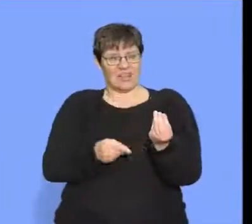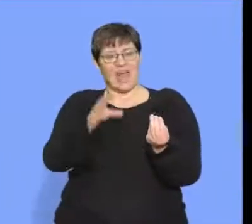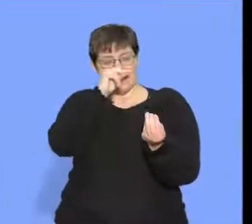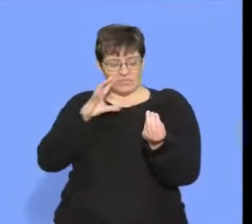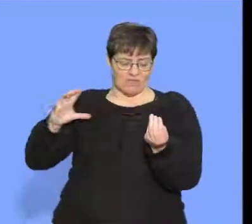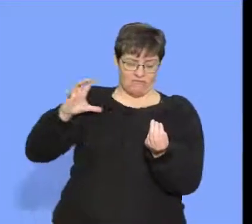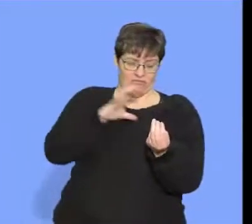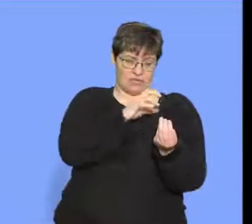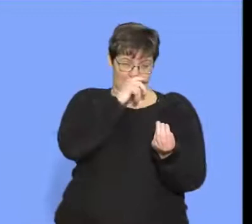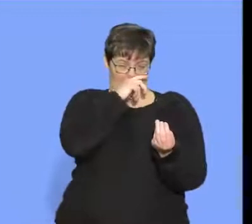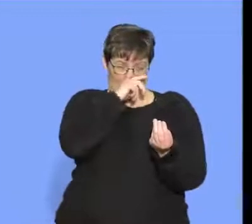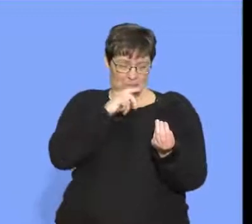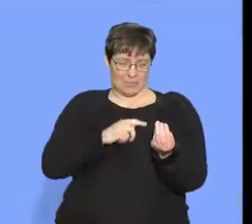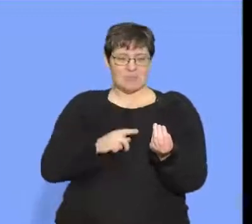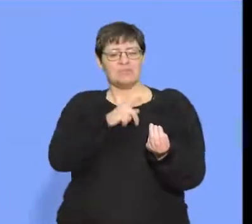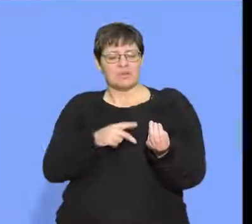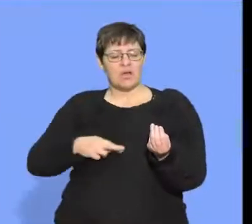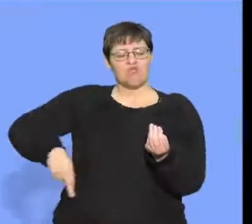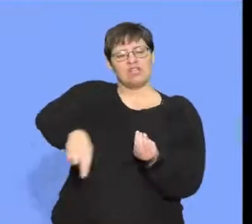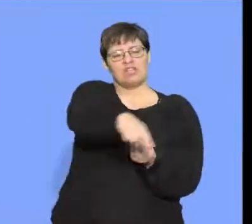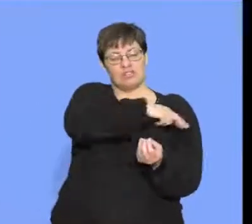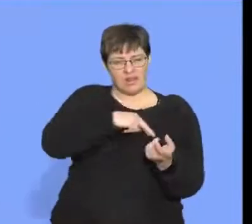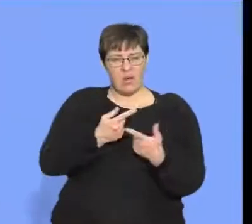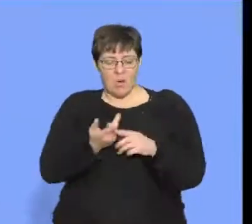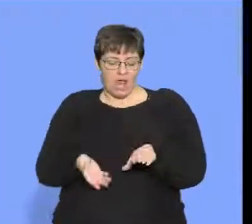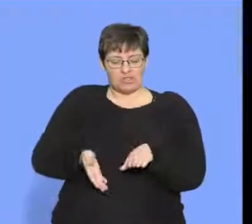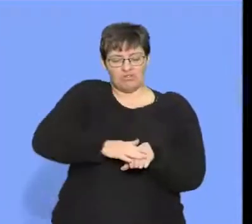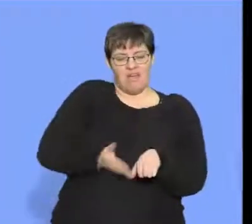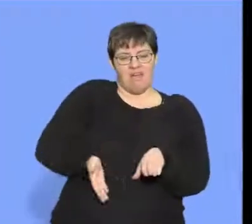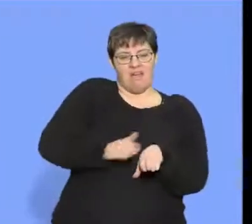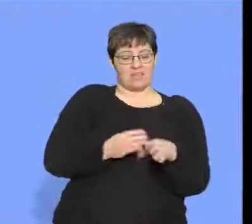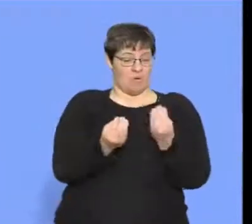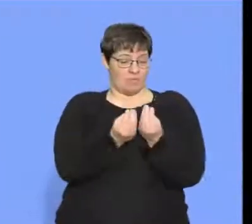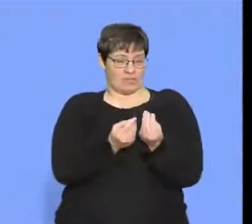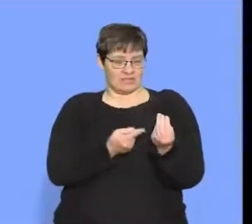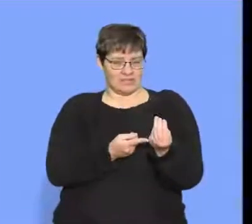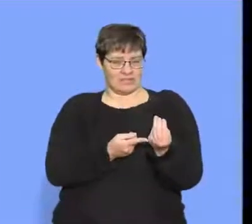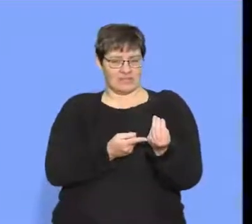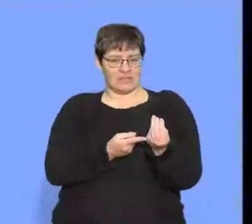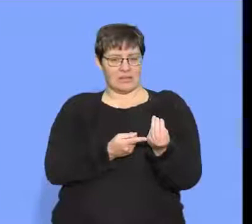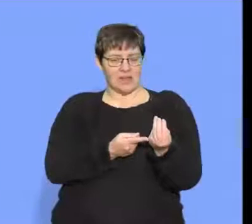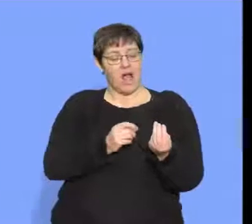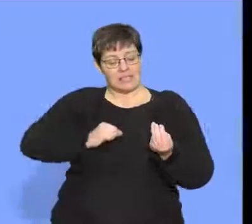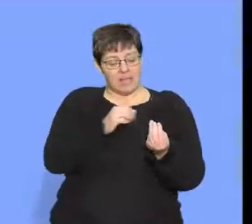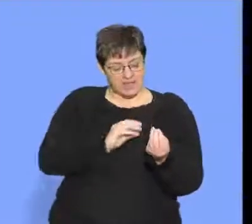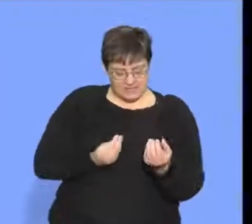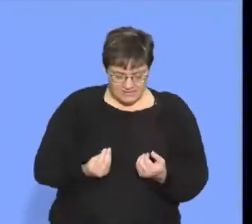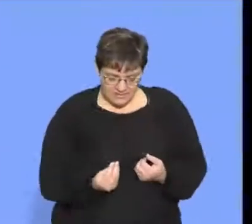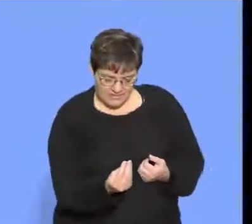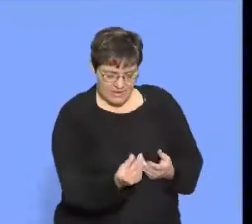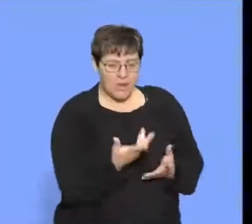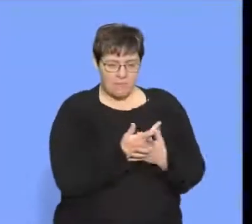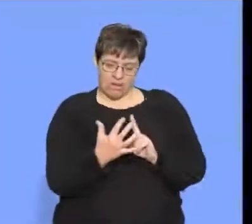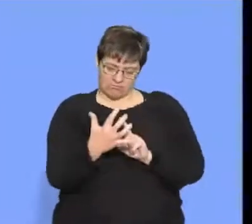will experience a force. All right? A region where charged objects enter the space